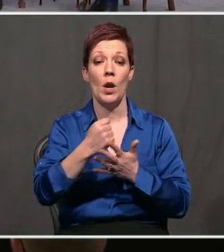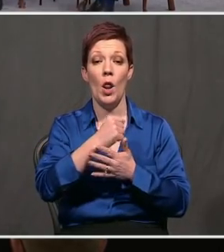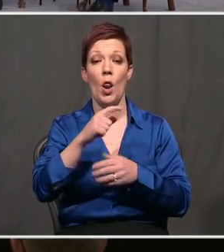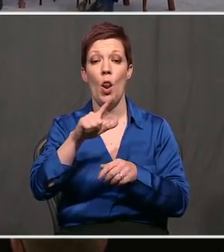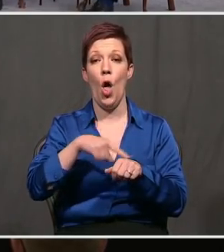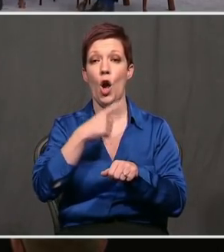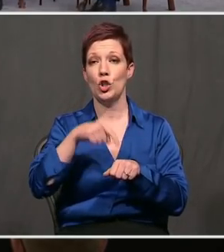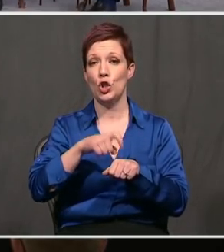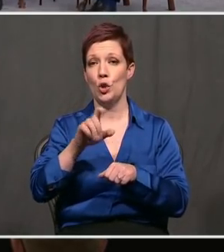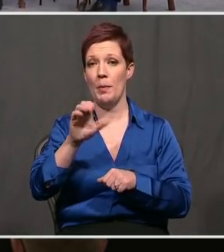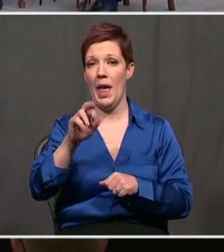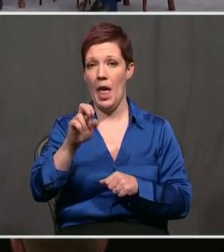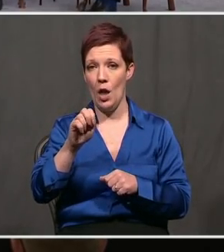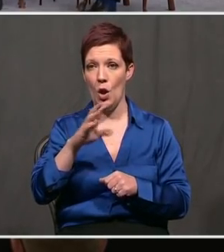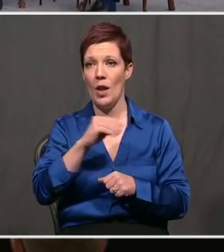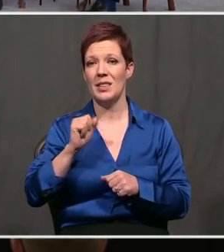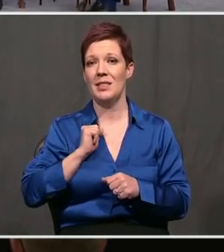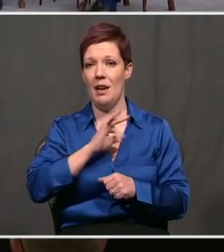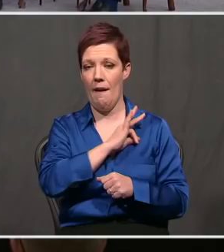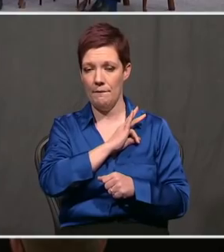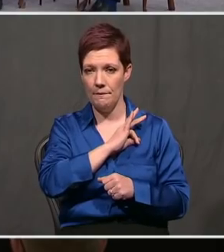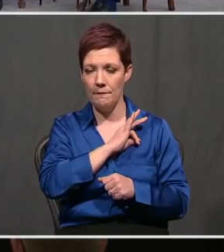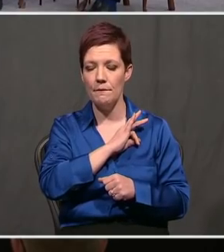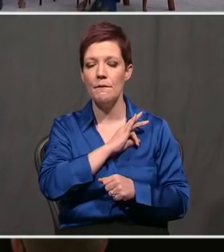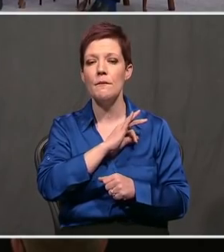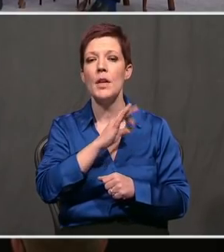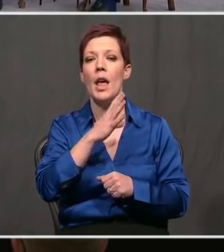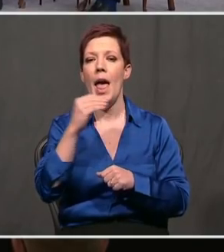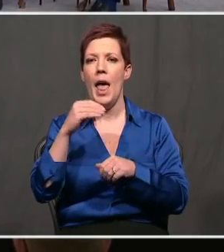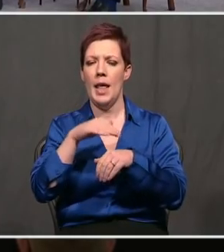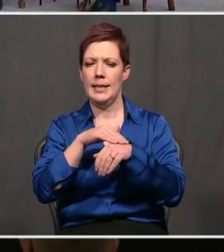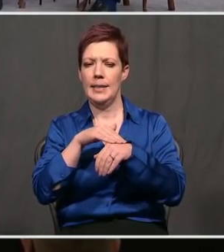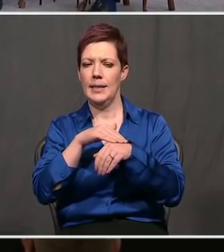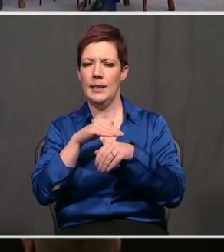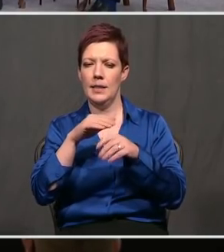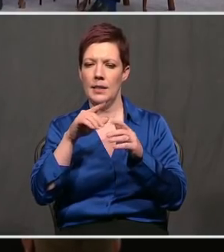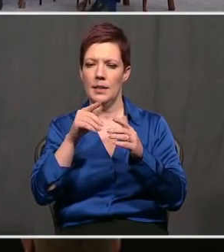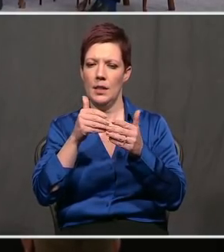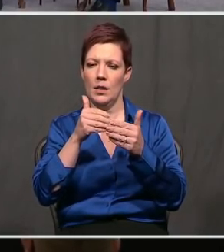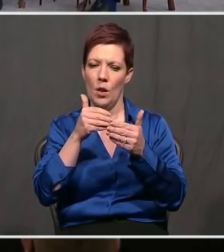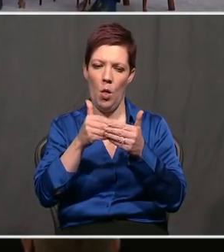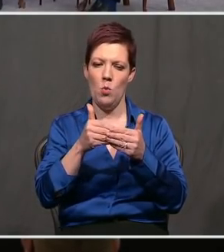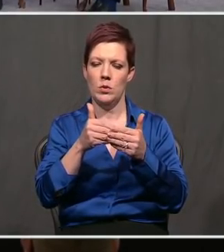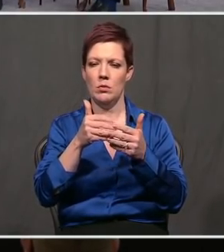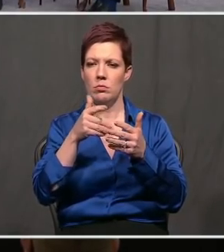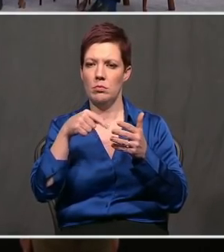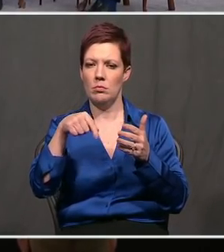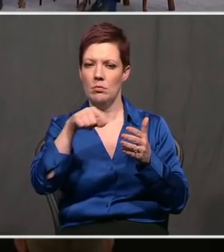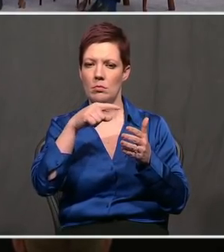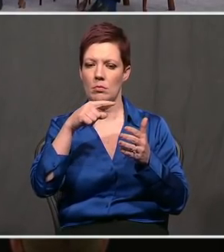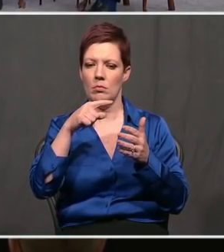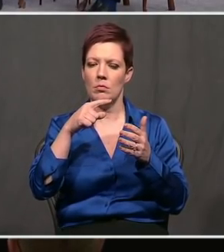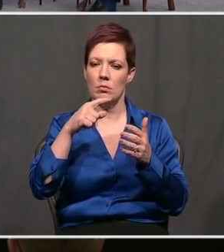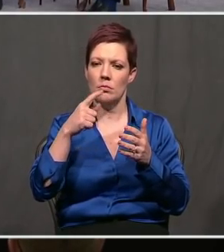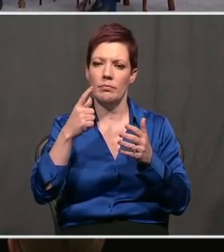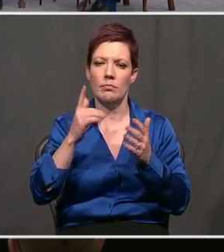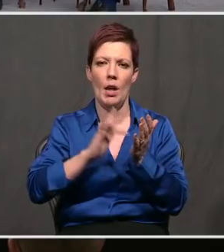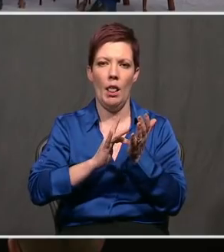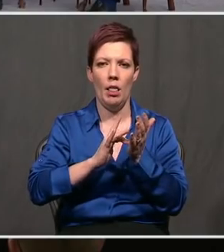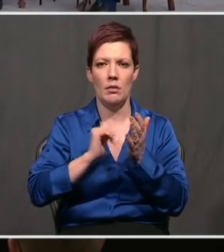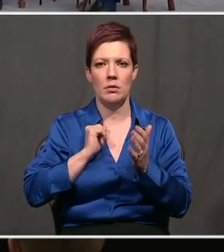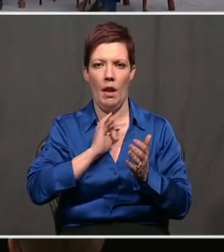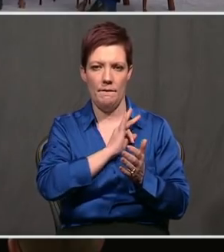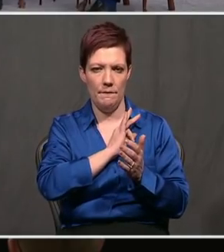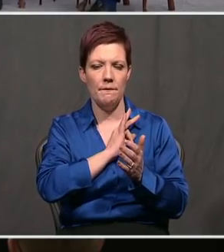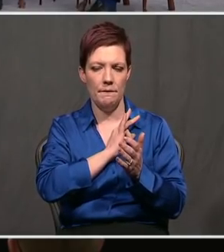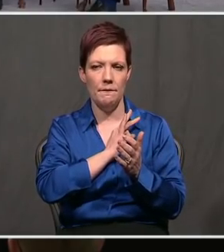and staff, and then tip of the spear, healthcare workers. As we get past that, which we think we can do with the first a couple weeks of doses that